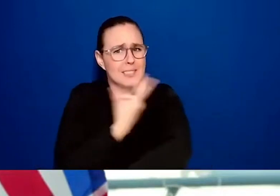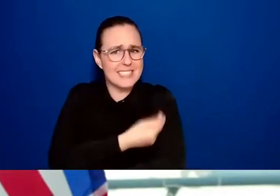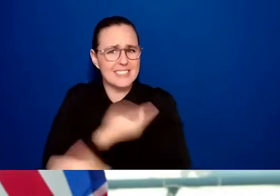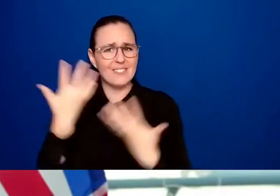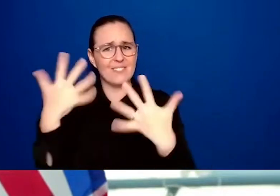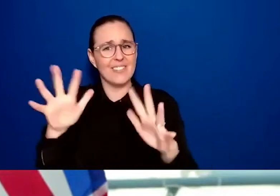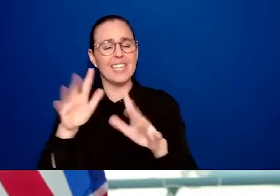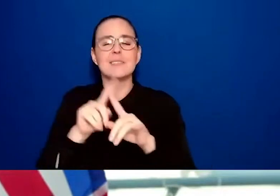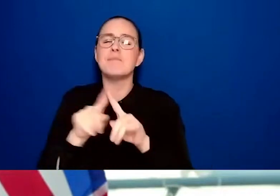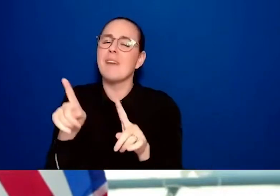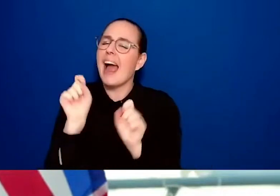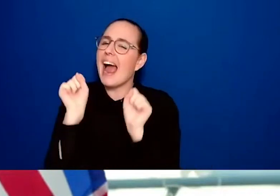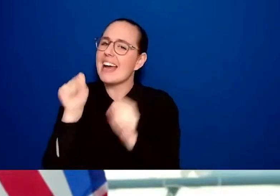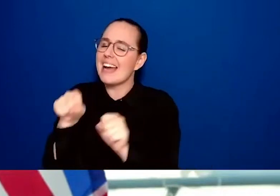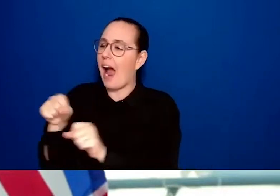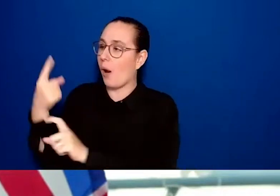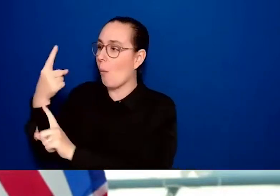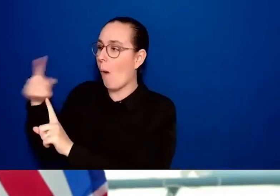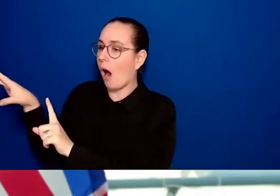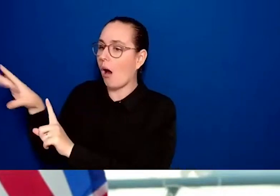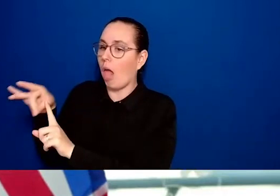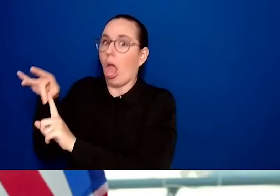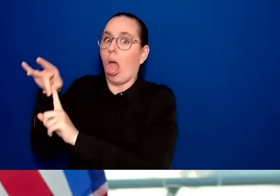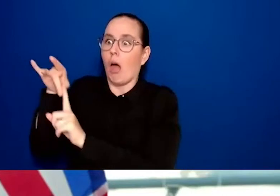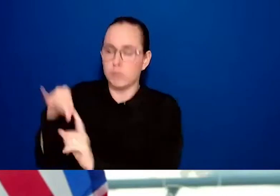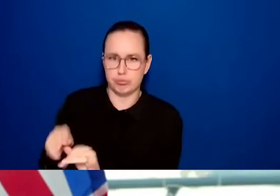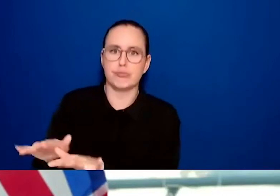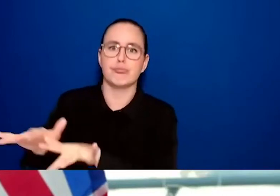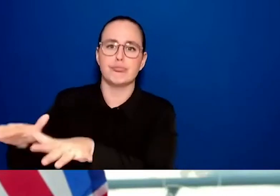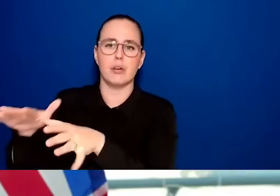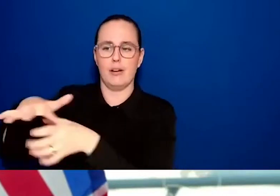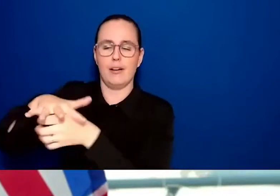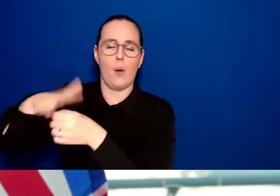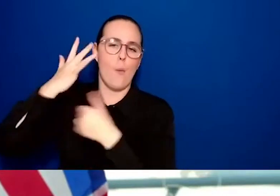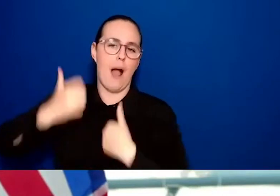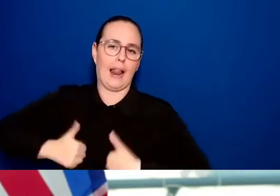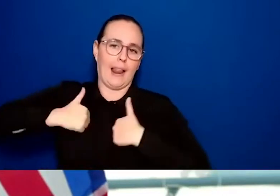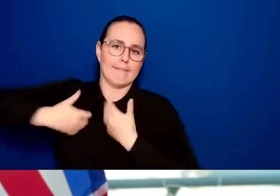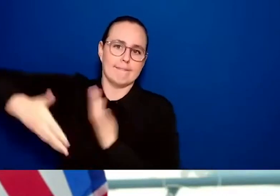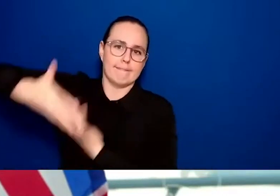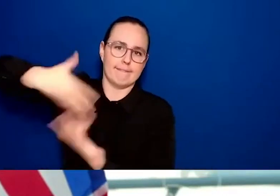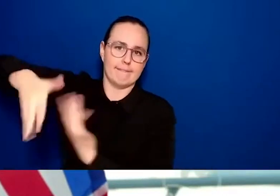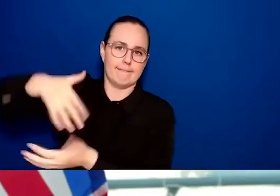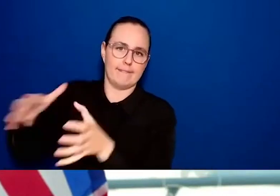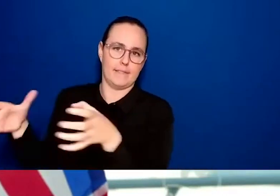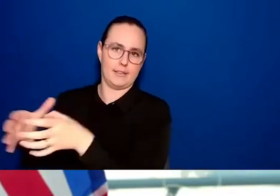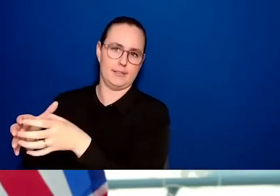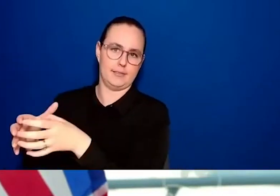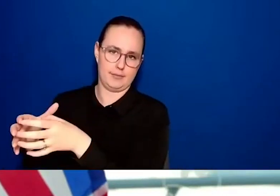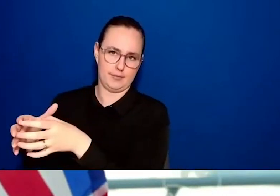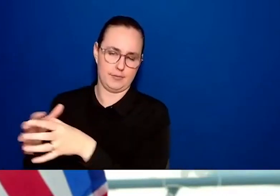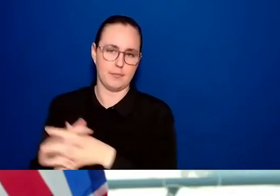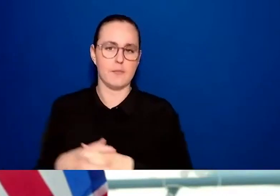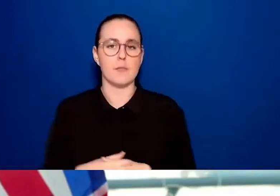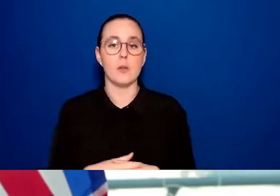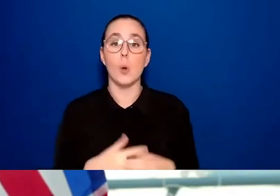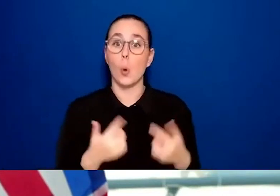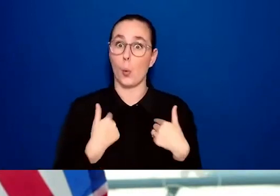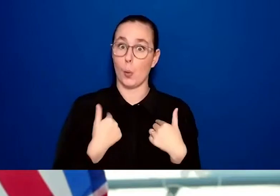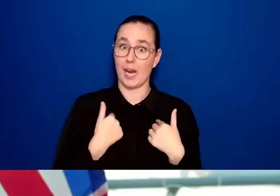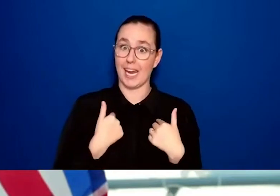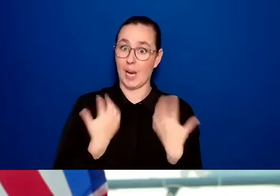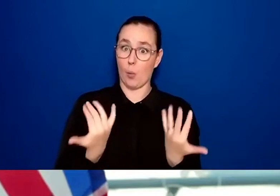to say about that. The National Advisory Committee met last week and is meeting again this week to look at data